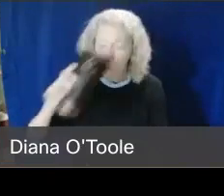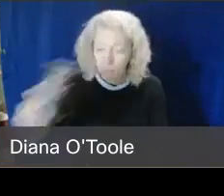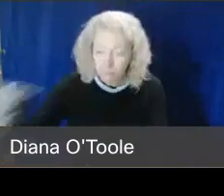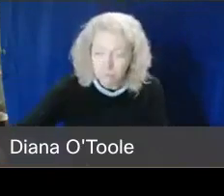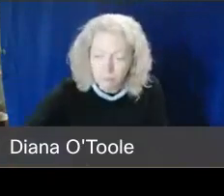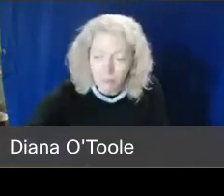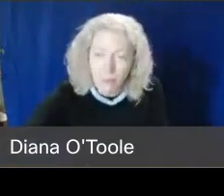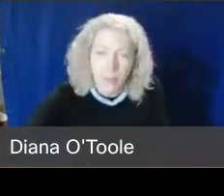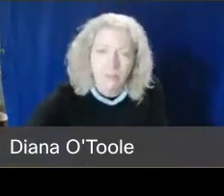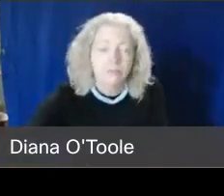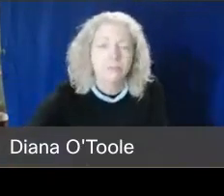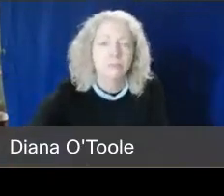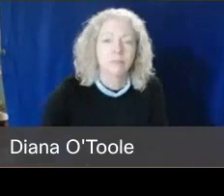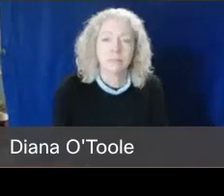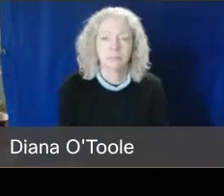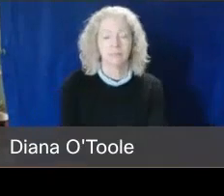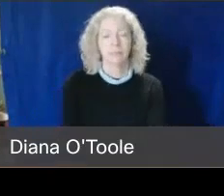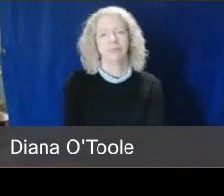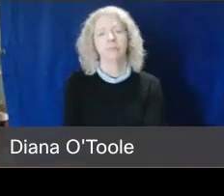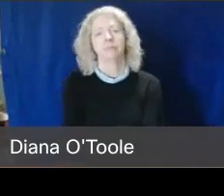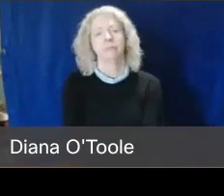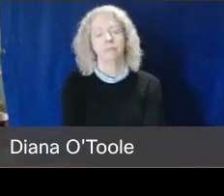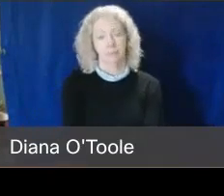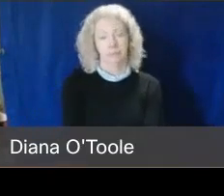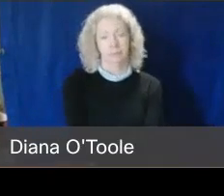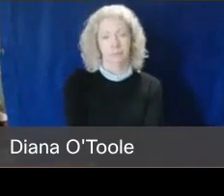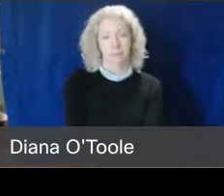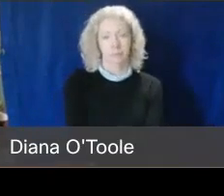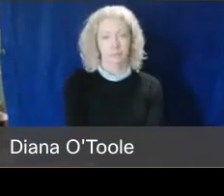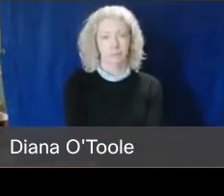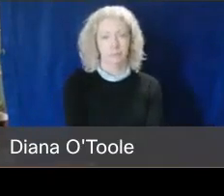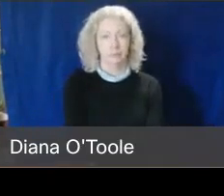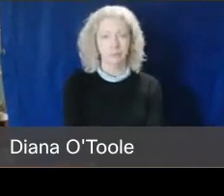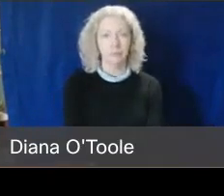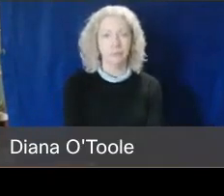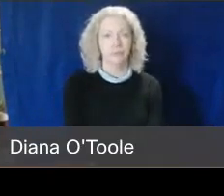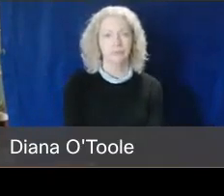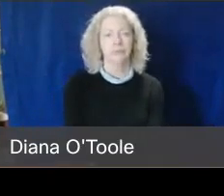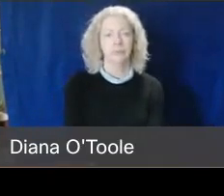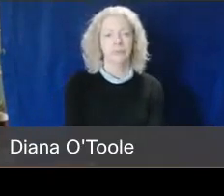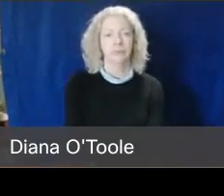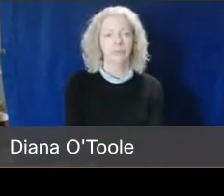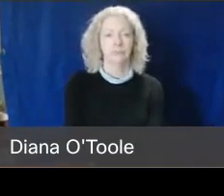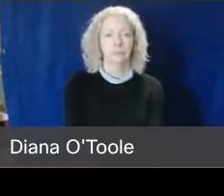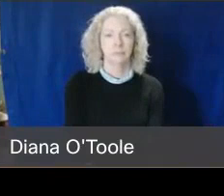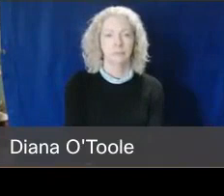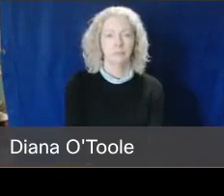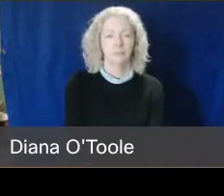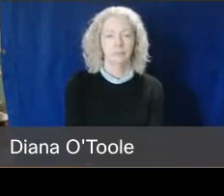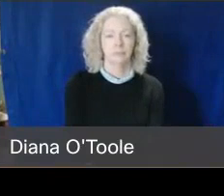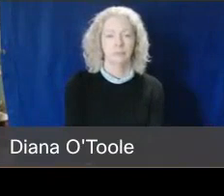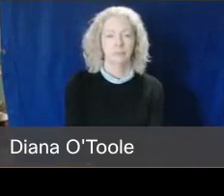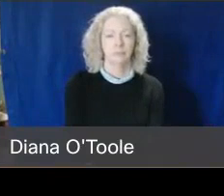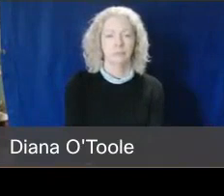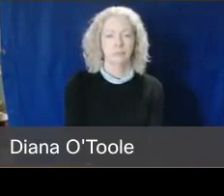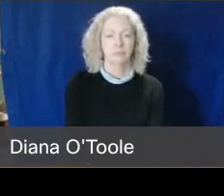be done within a certain distance. Electioneering cannot be done within a certain distance of polling places. We'll get